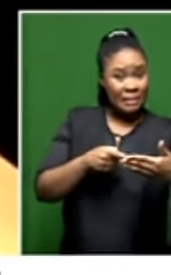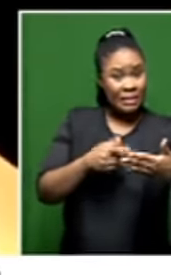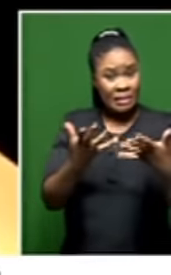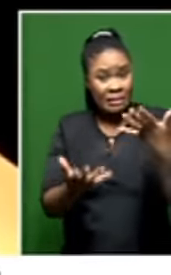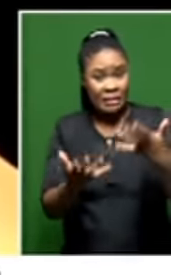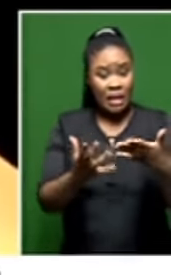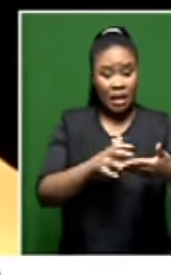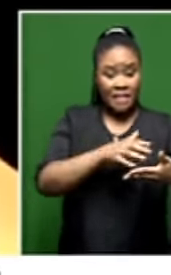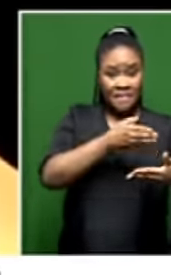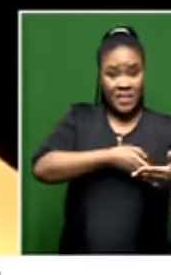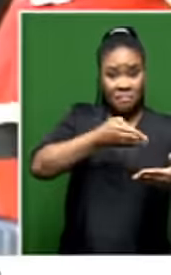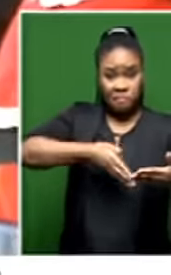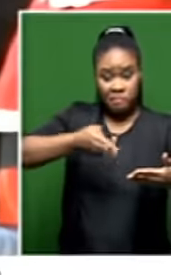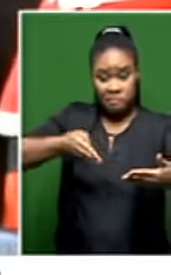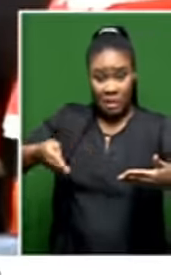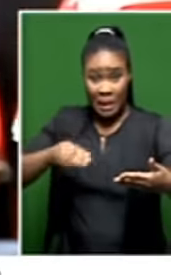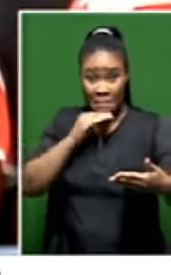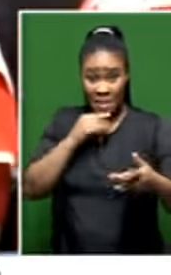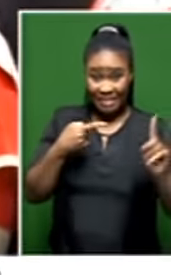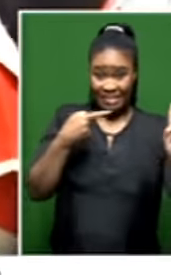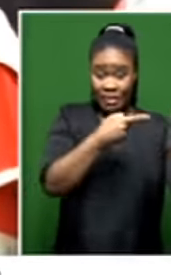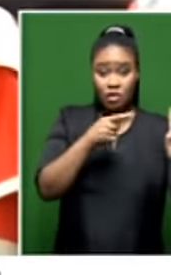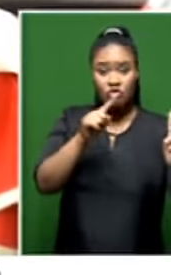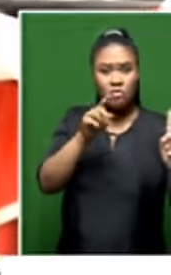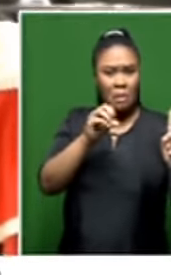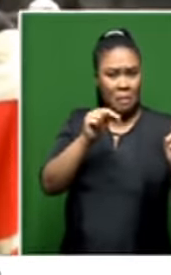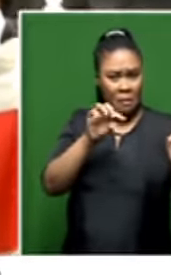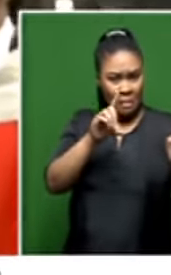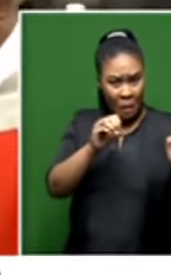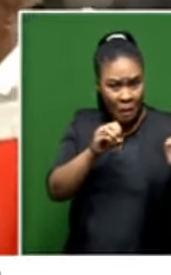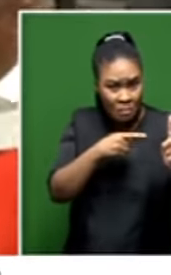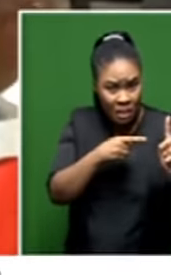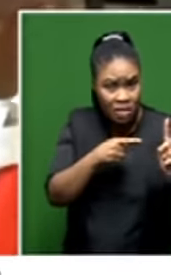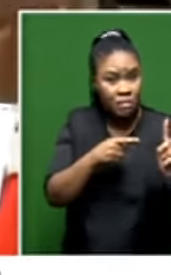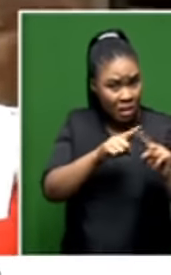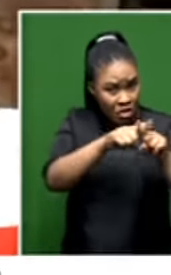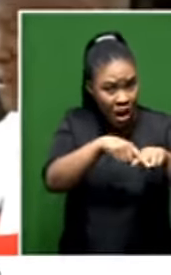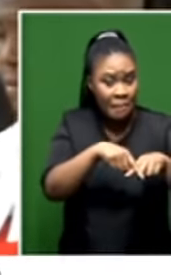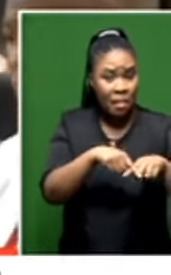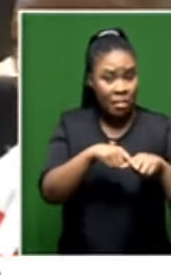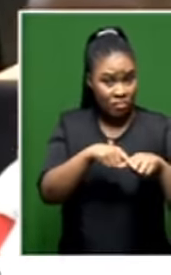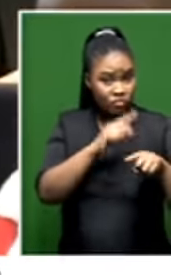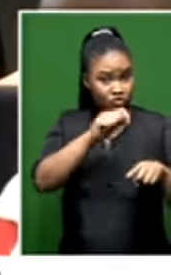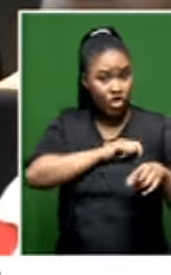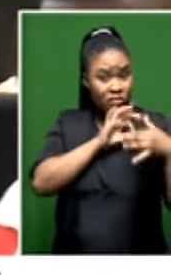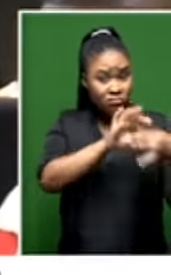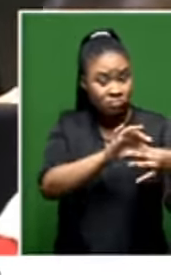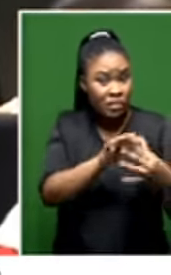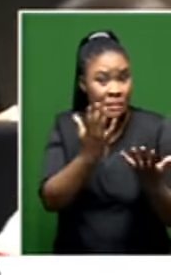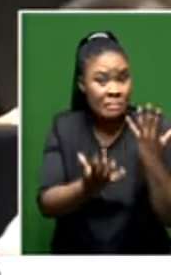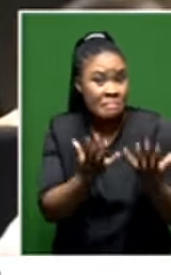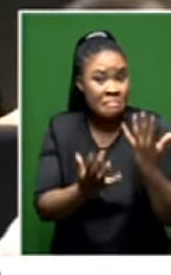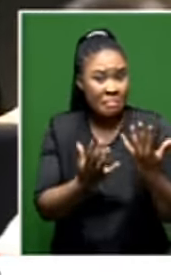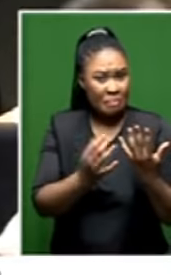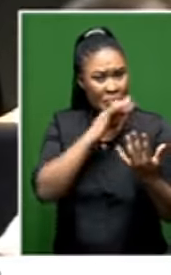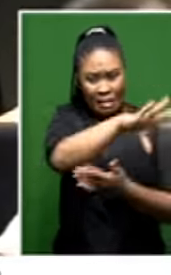whether they make the Deputy Chief Justice somebody who is perhaps, for want of a better word, too politically